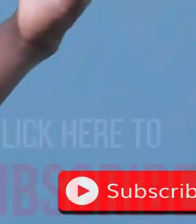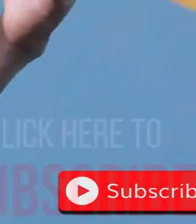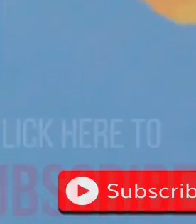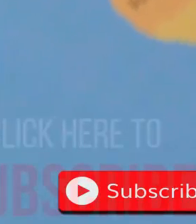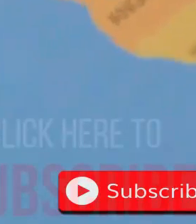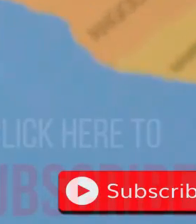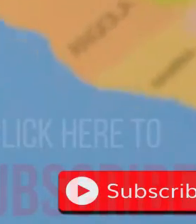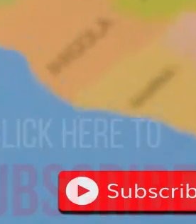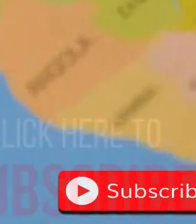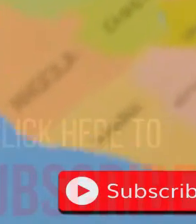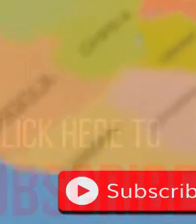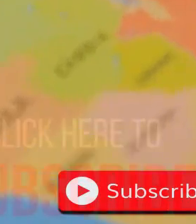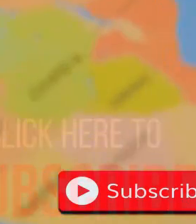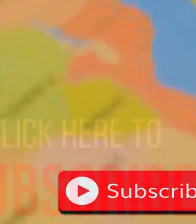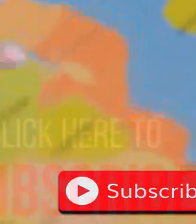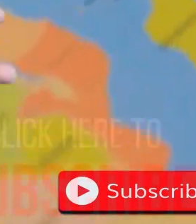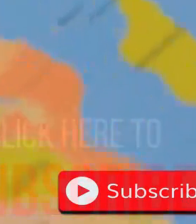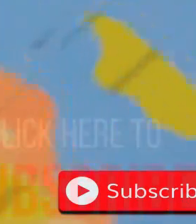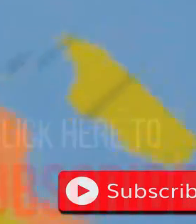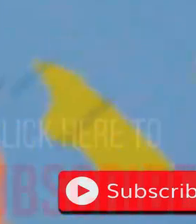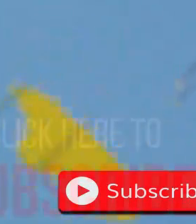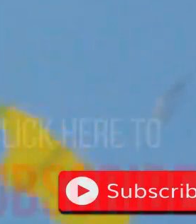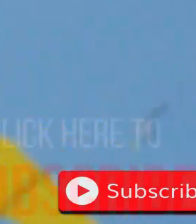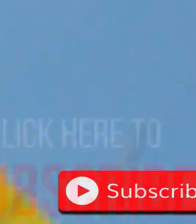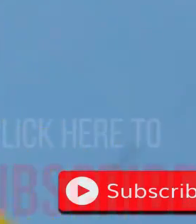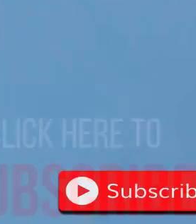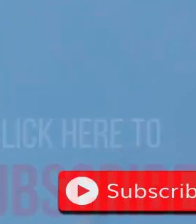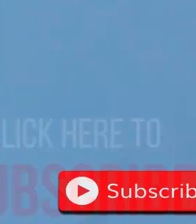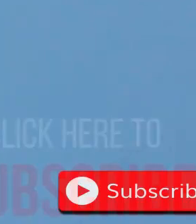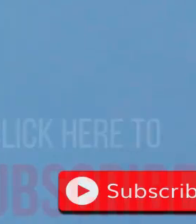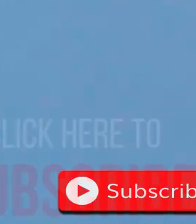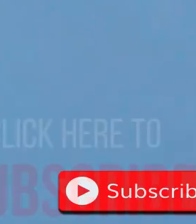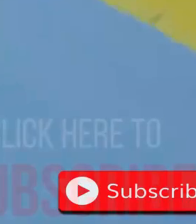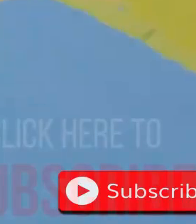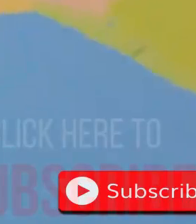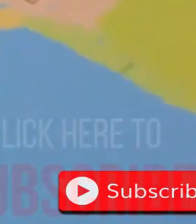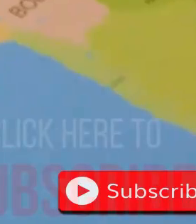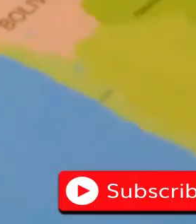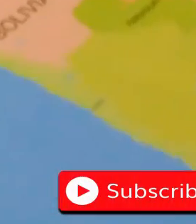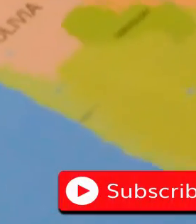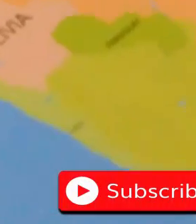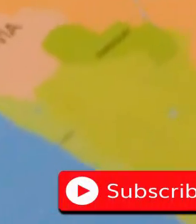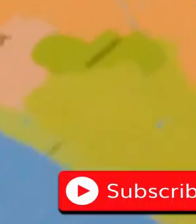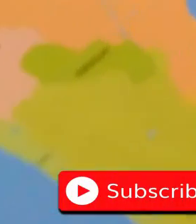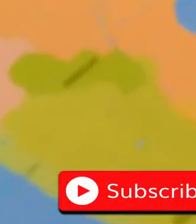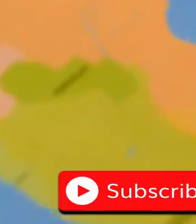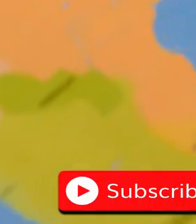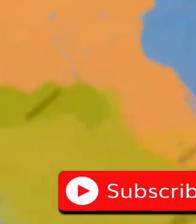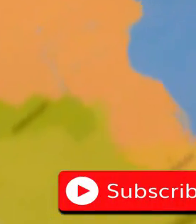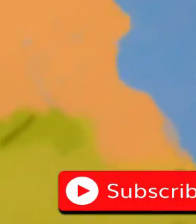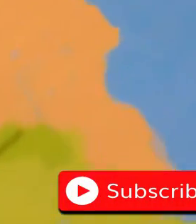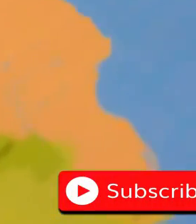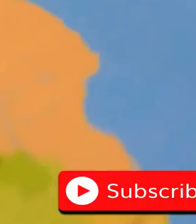of Zion in the comfort of your home. Yes, you are waiting for the power hour as we receive the beautiful words,